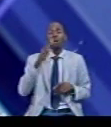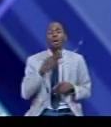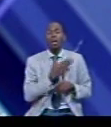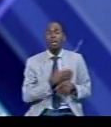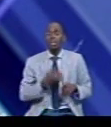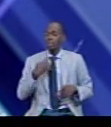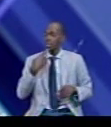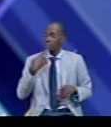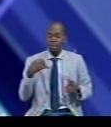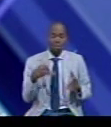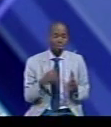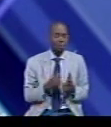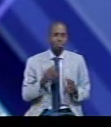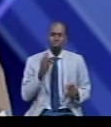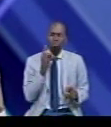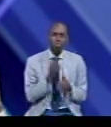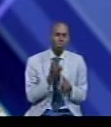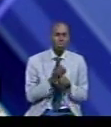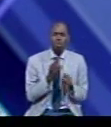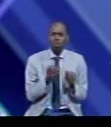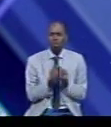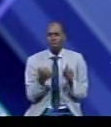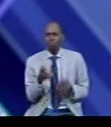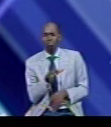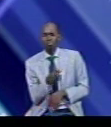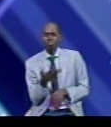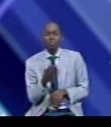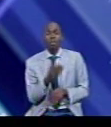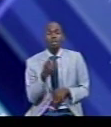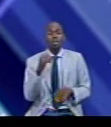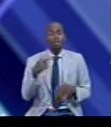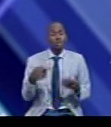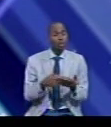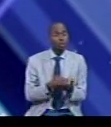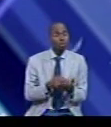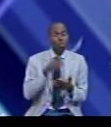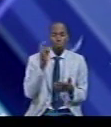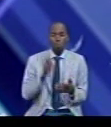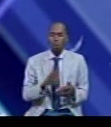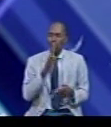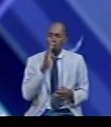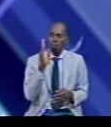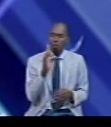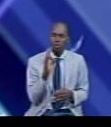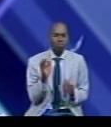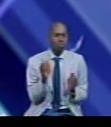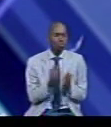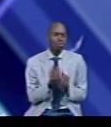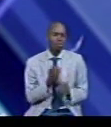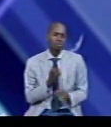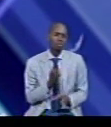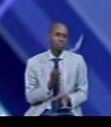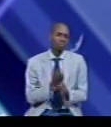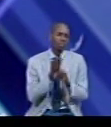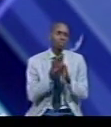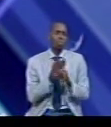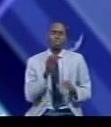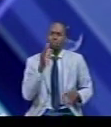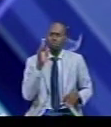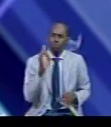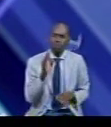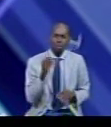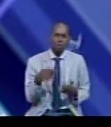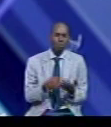is, uncompromisingly. The gospel must be preached with faithfulness. The gospel must be preached with fearlessness.